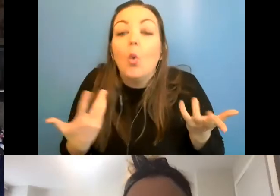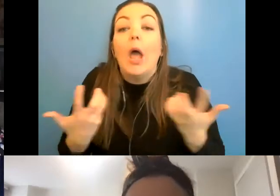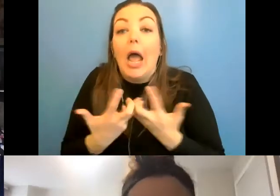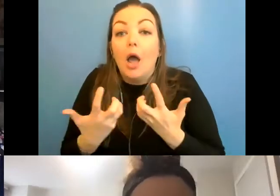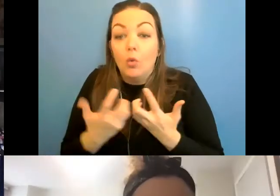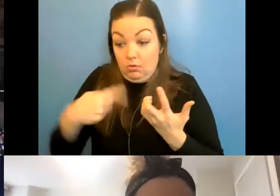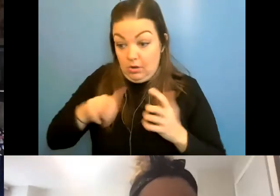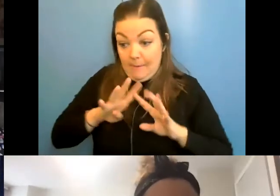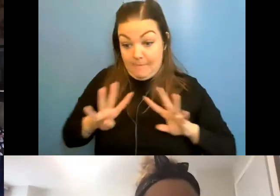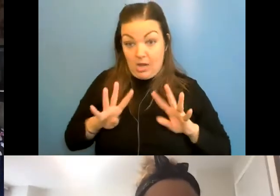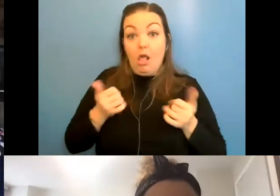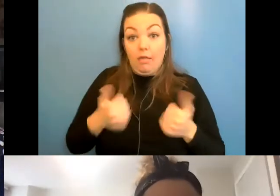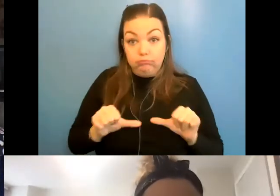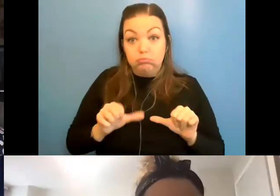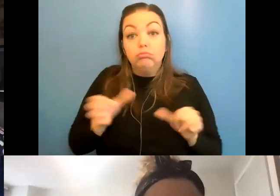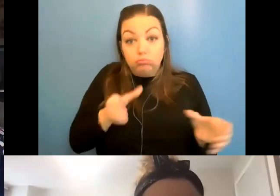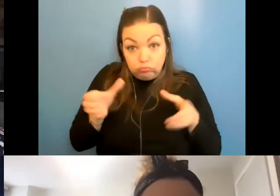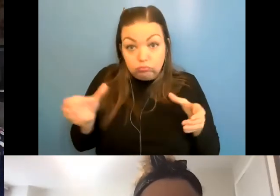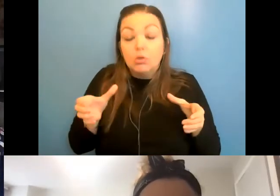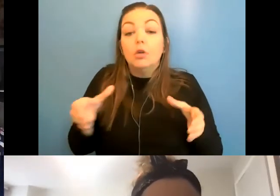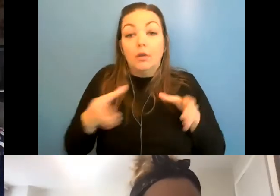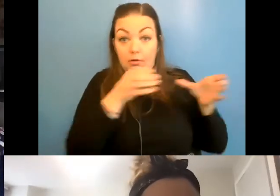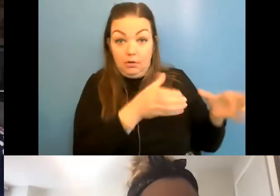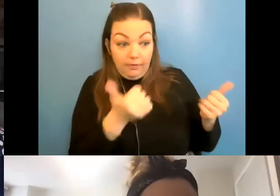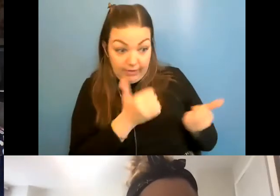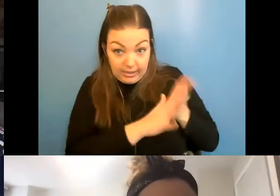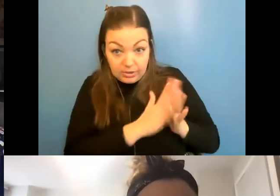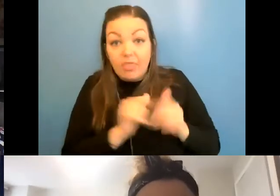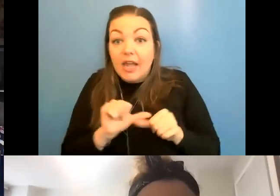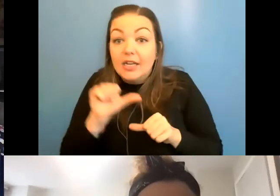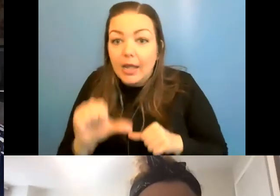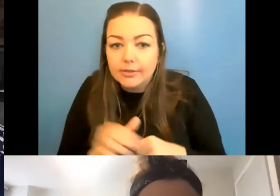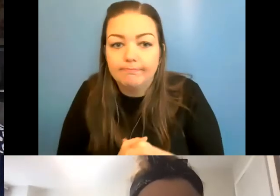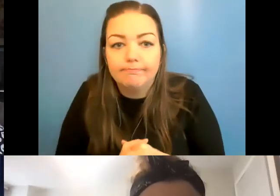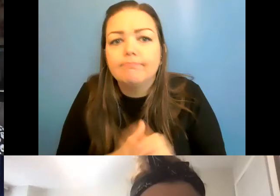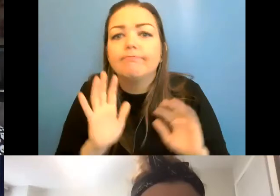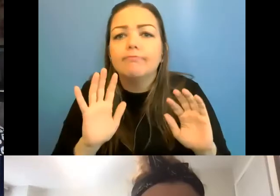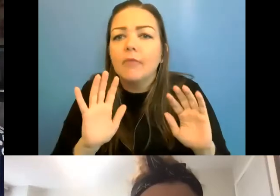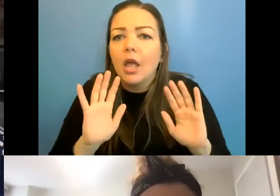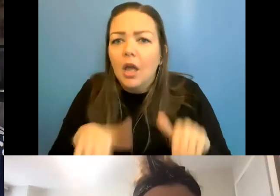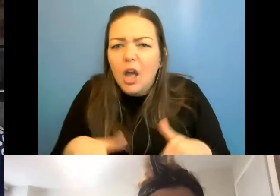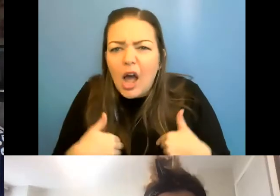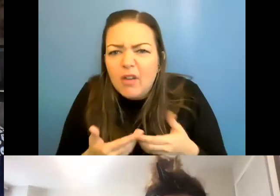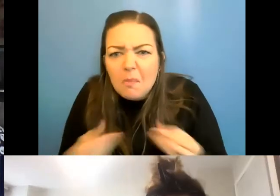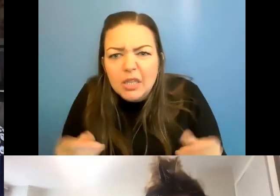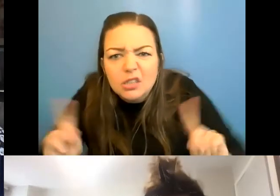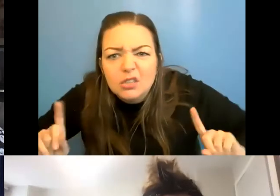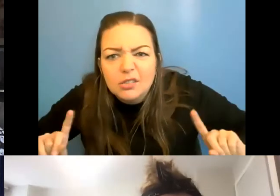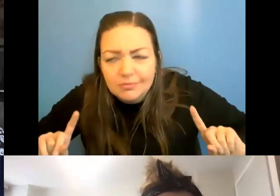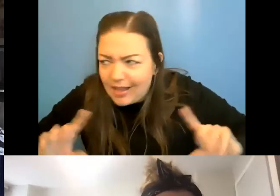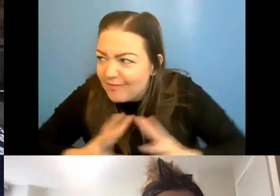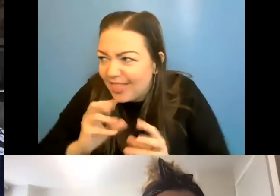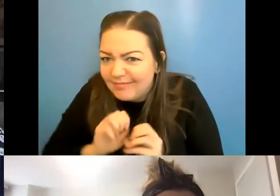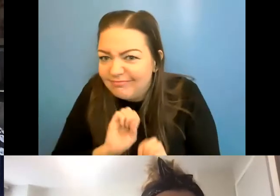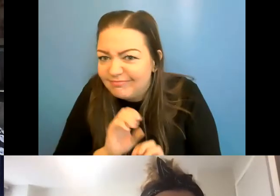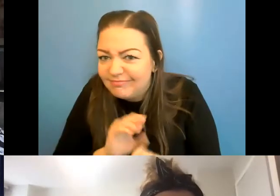once the panel have decided who has been selected. Jo, what have I missed? No, I think that pretty much sums it up. Yeah, so